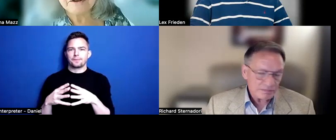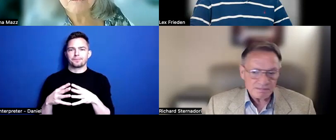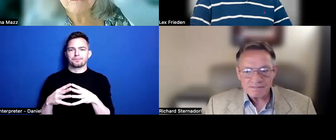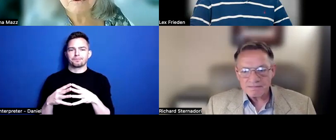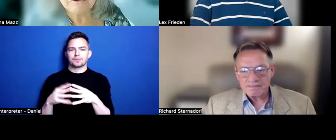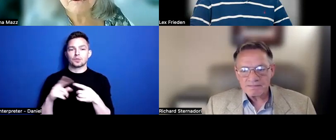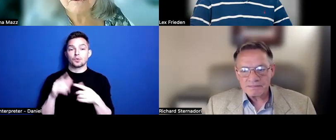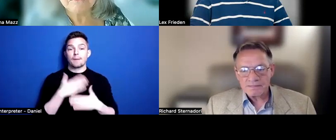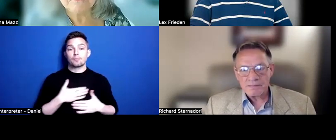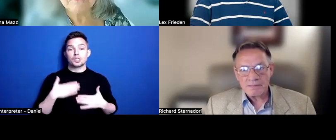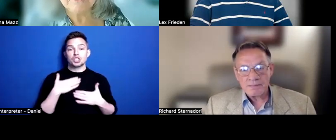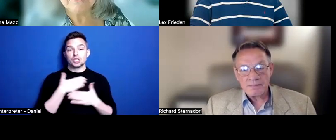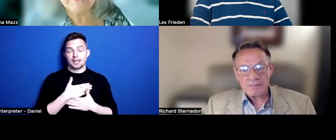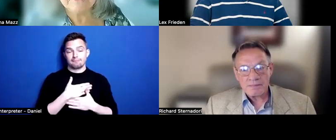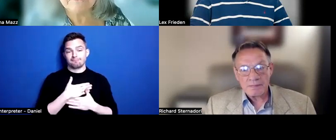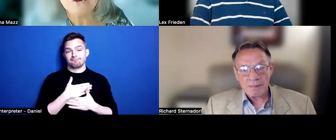appreciate